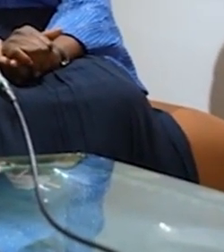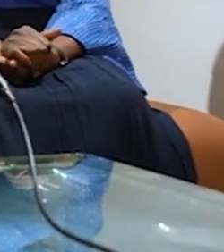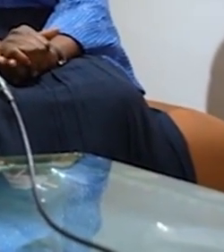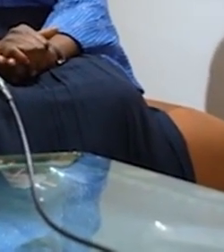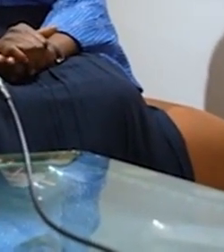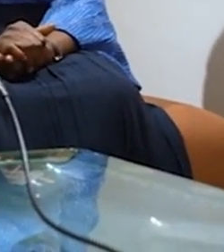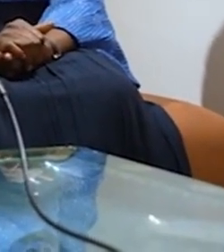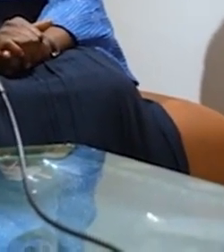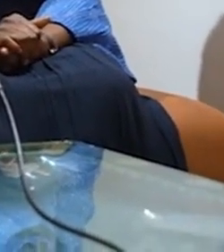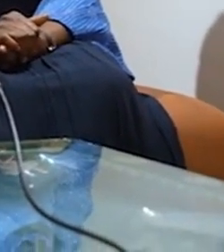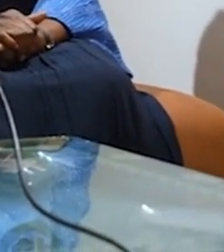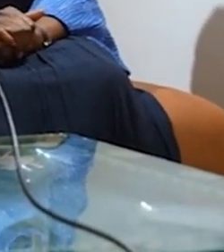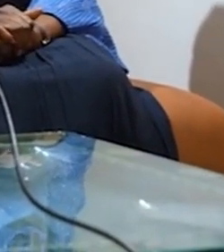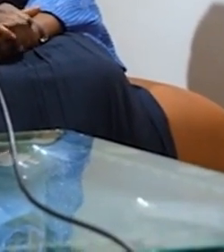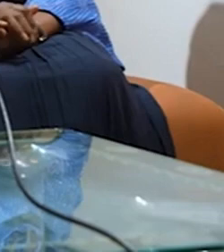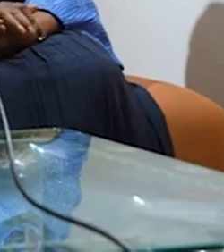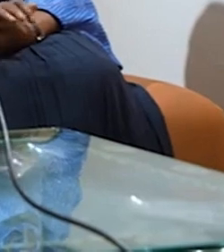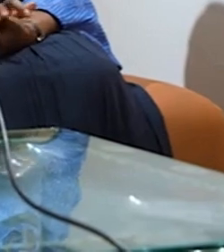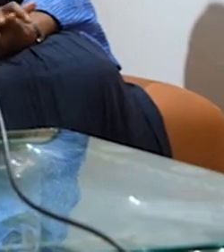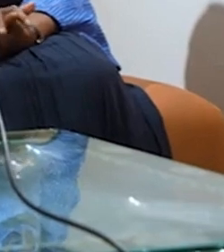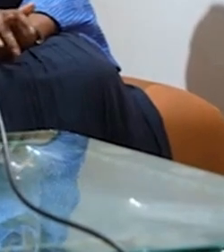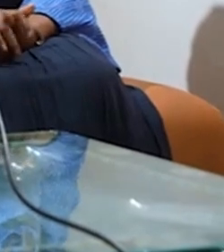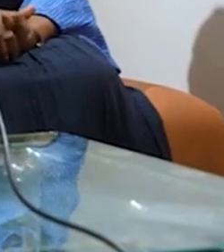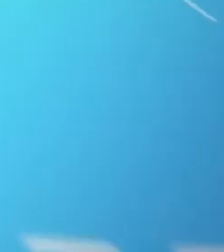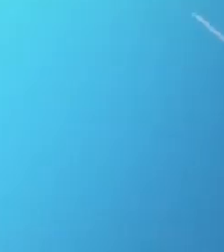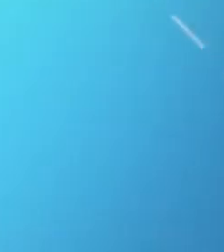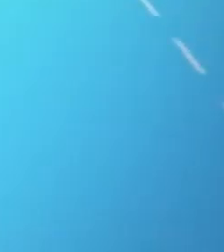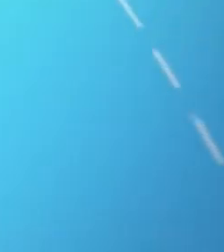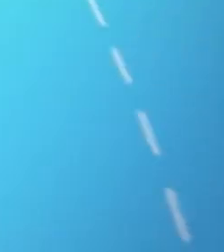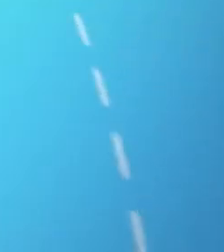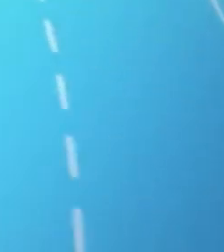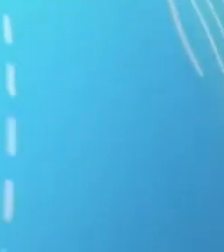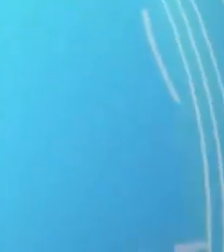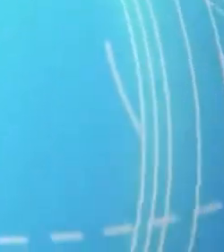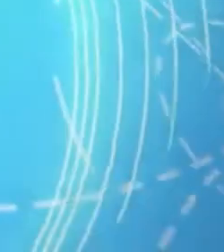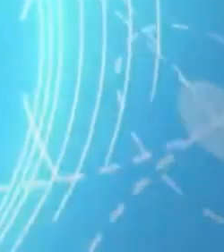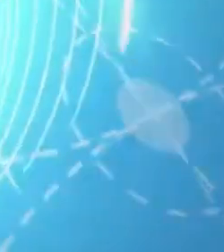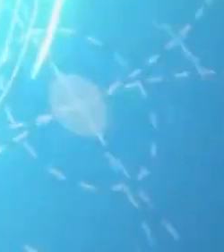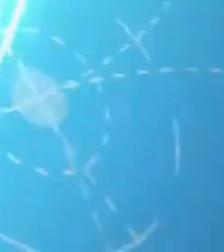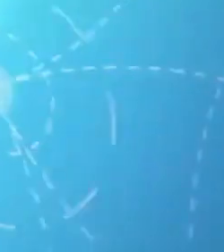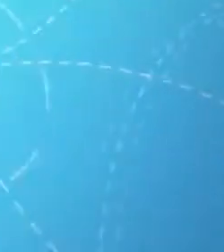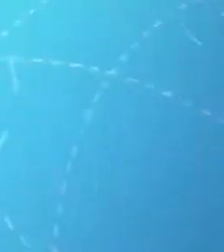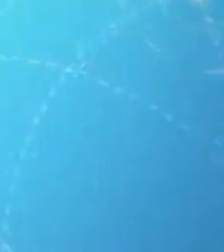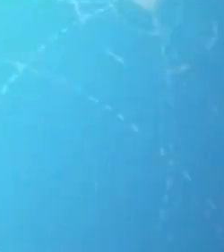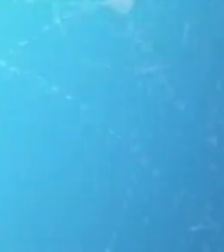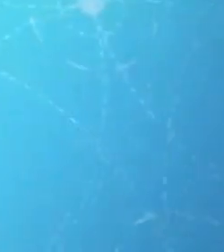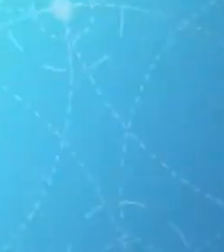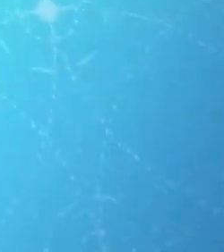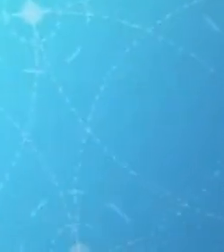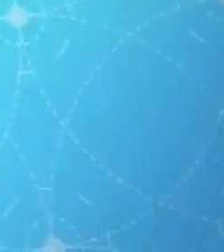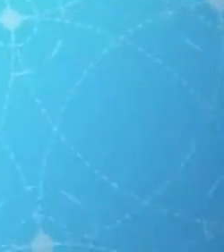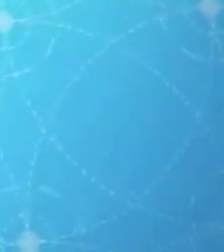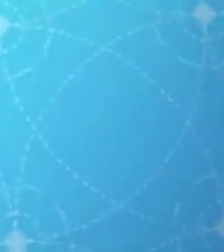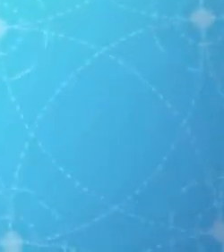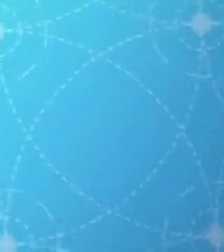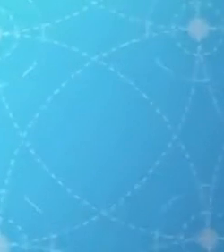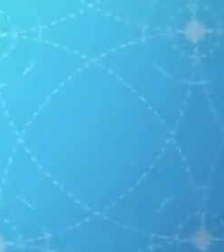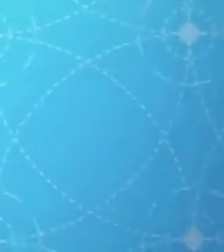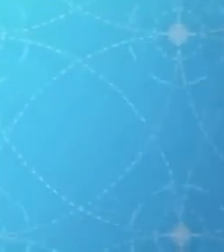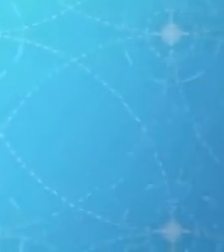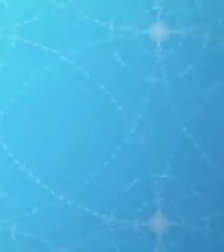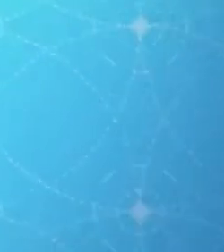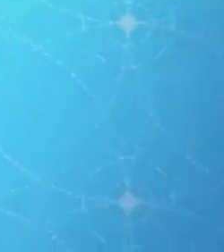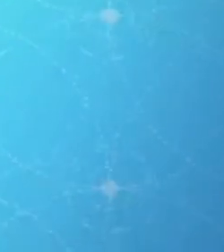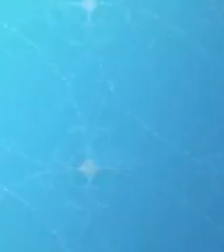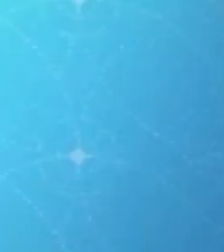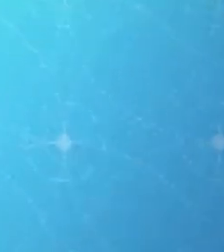me. They don't want to hear about restitution. Heal me, heal me. They don't want to hear about restoration. What